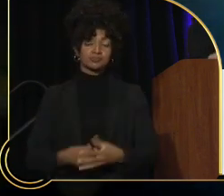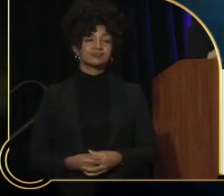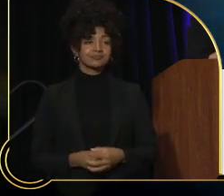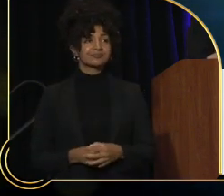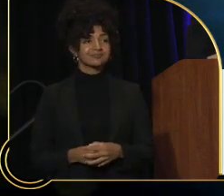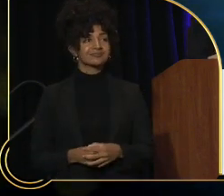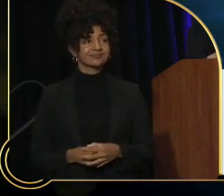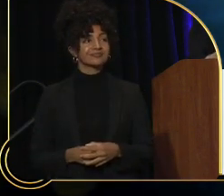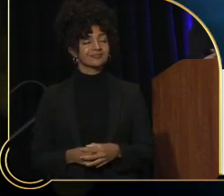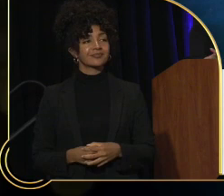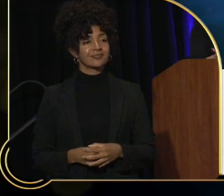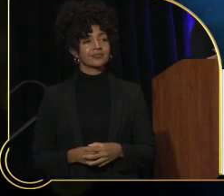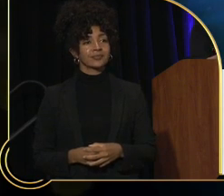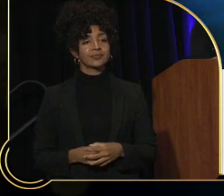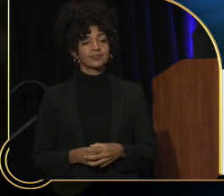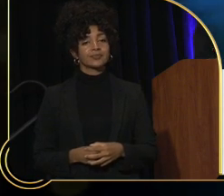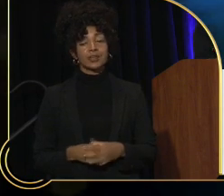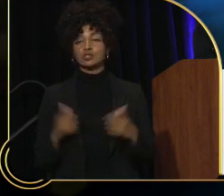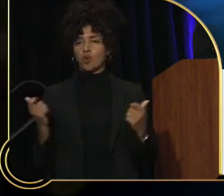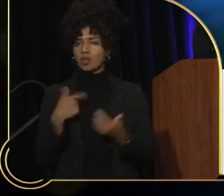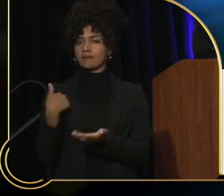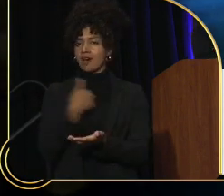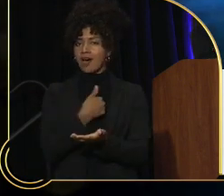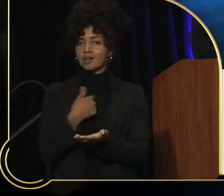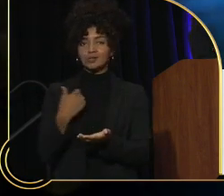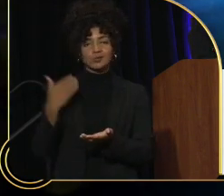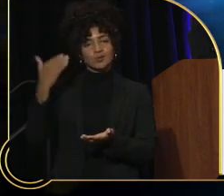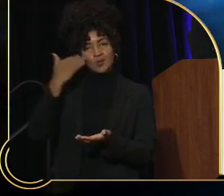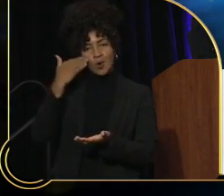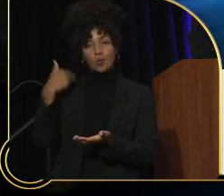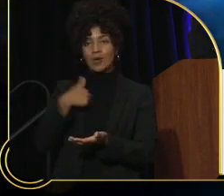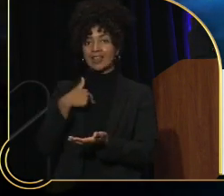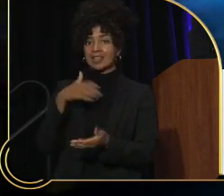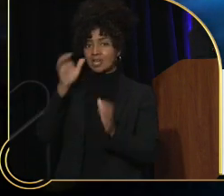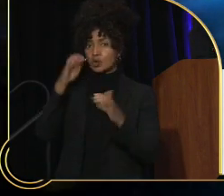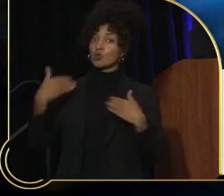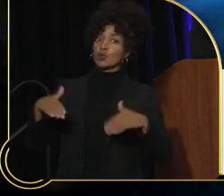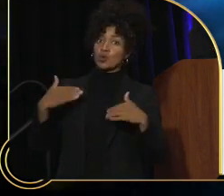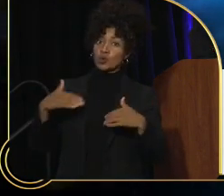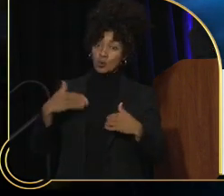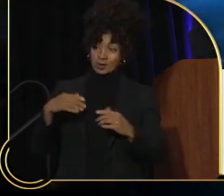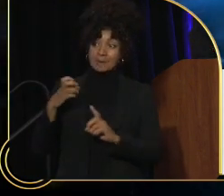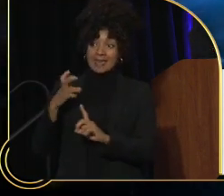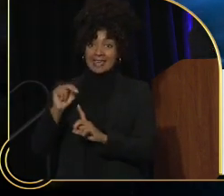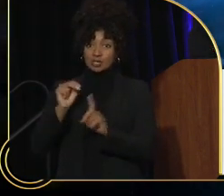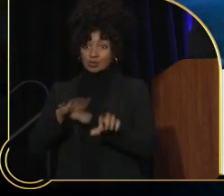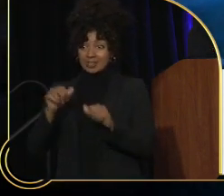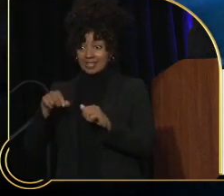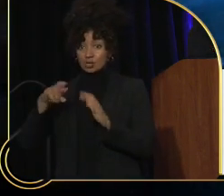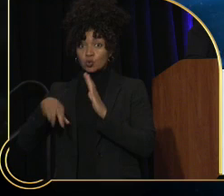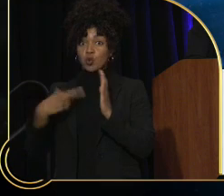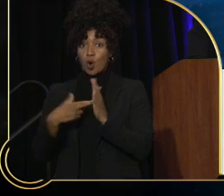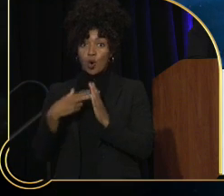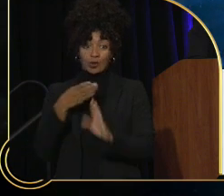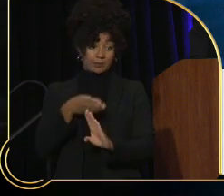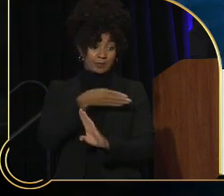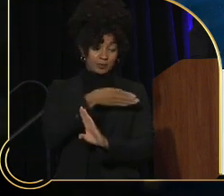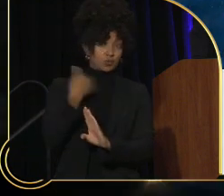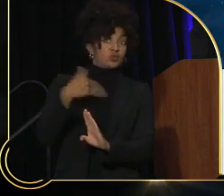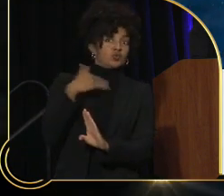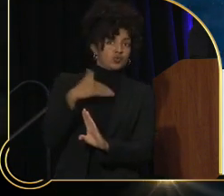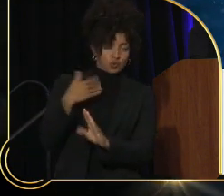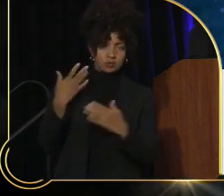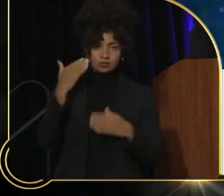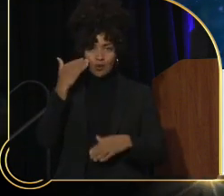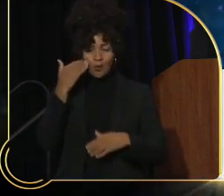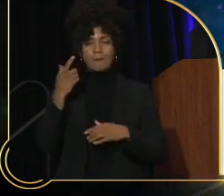So we all know, and we will hear more, about the fact that Megan has some big shoes to fill. But it is quite clear already that she has